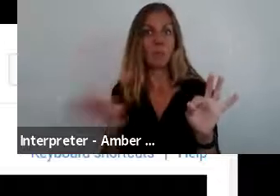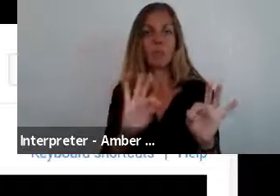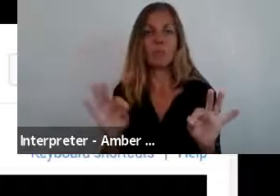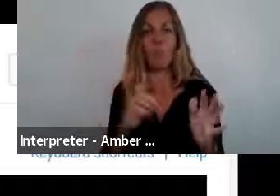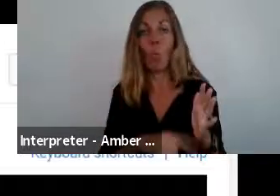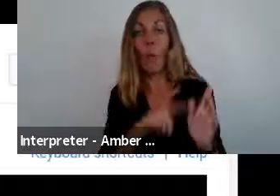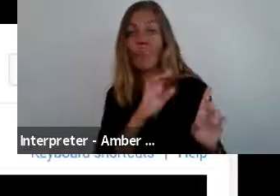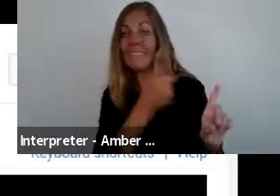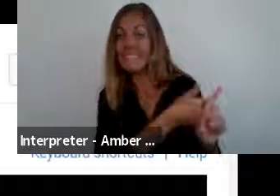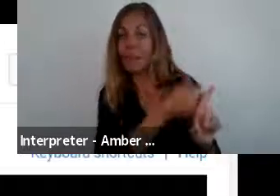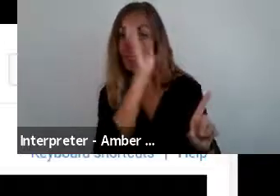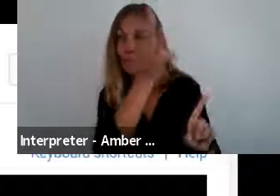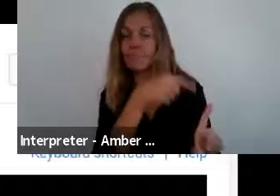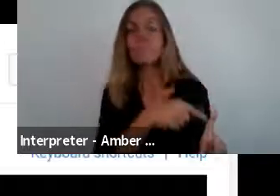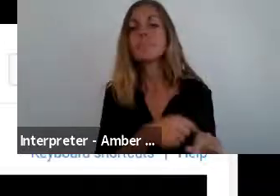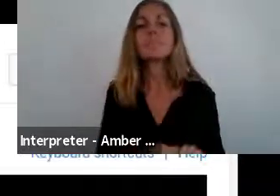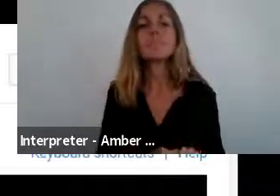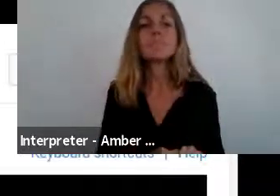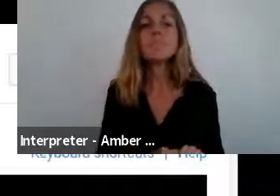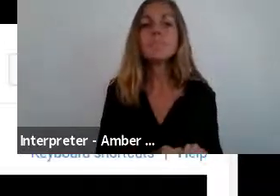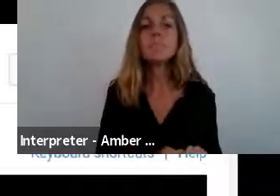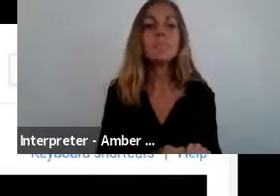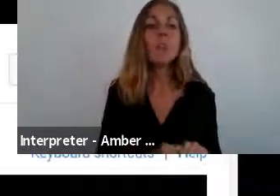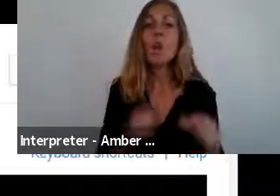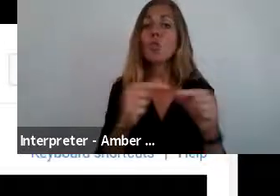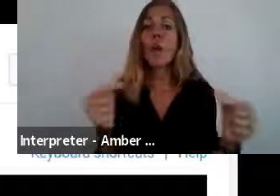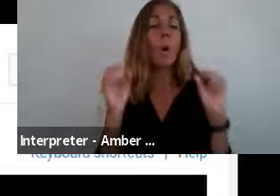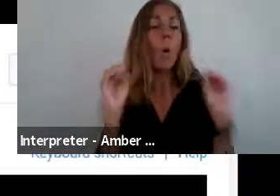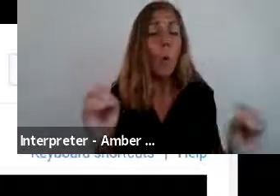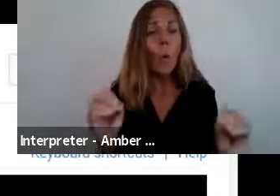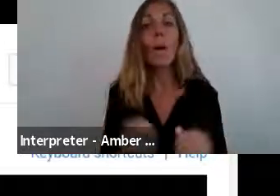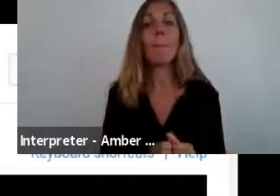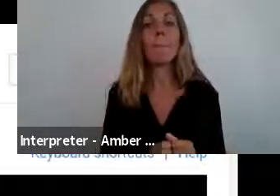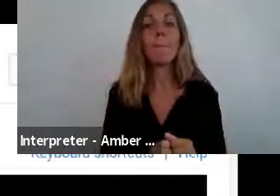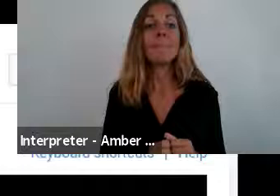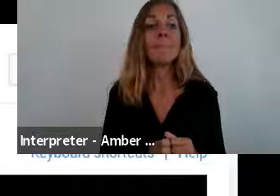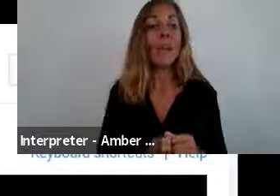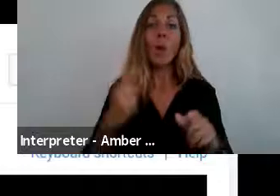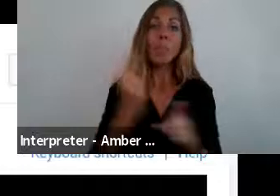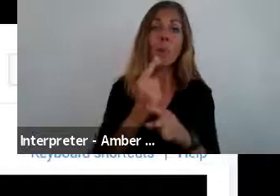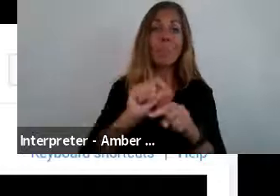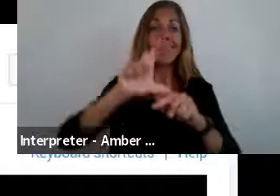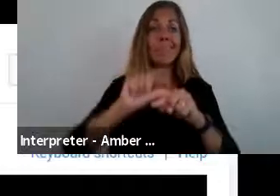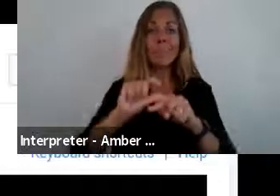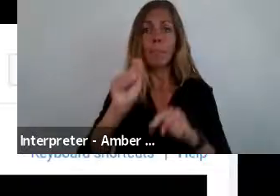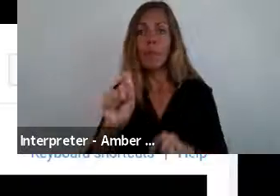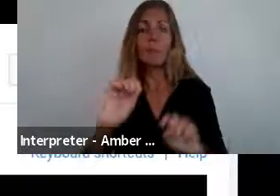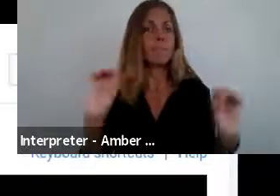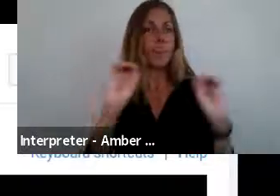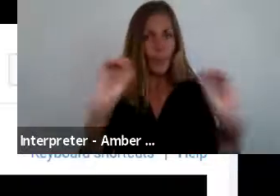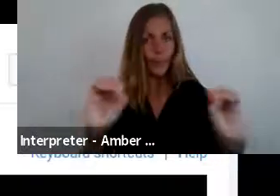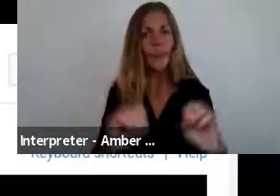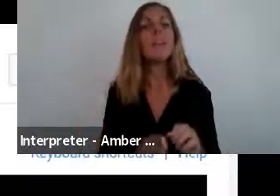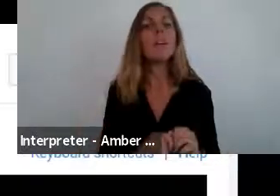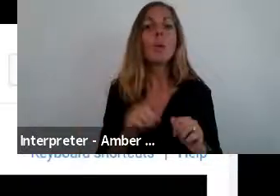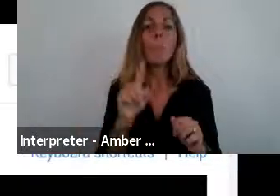on the side. There won't be grammar in it or anything like that. They won't have proper capitalization, but you just have to type it in, fix